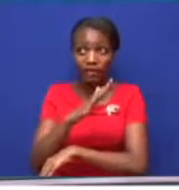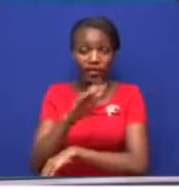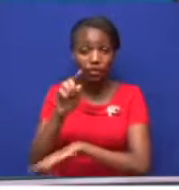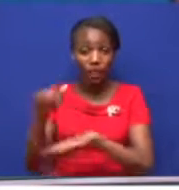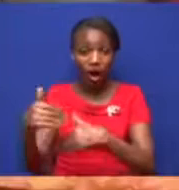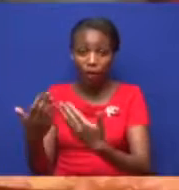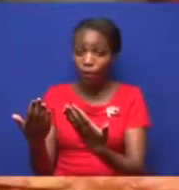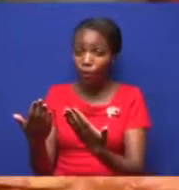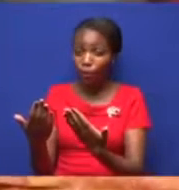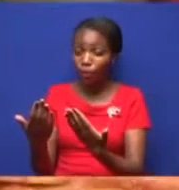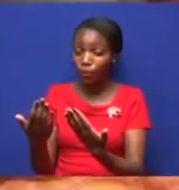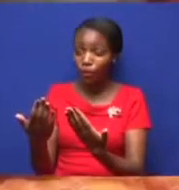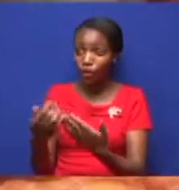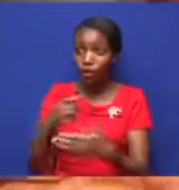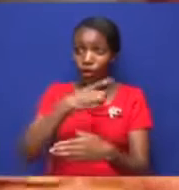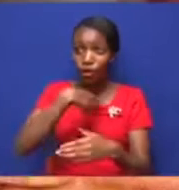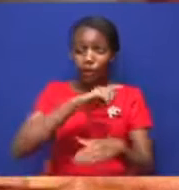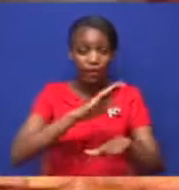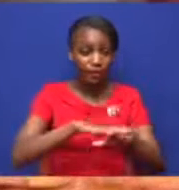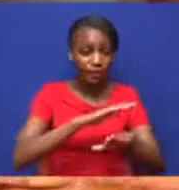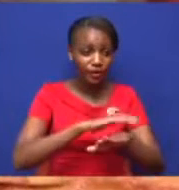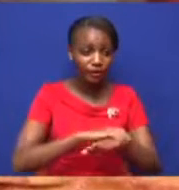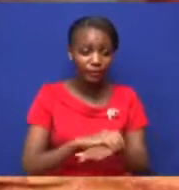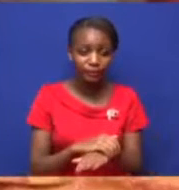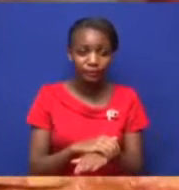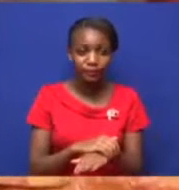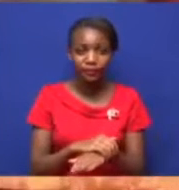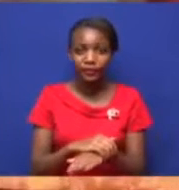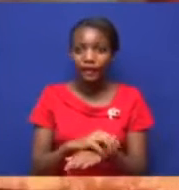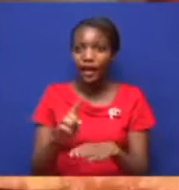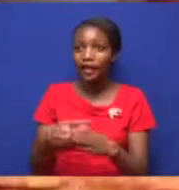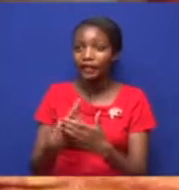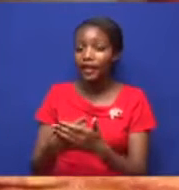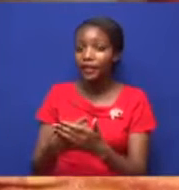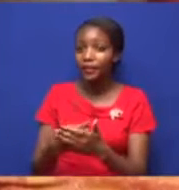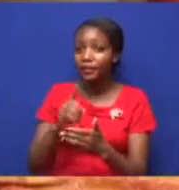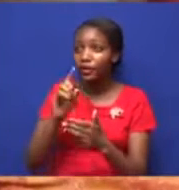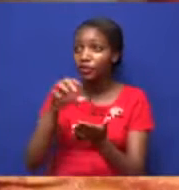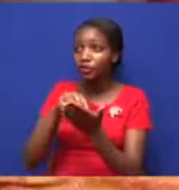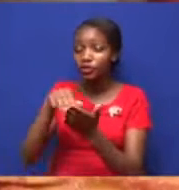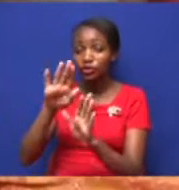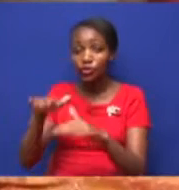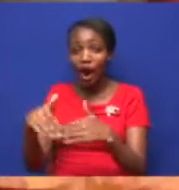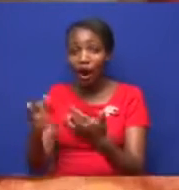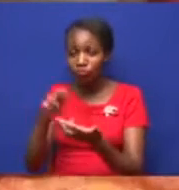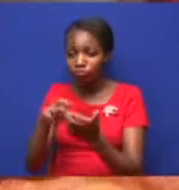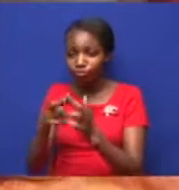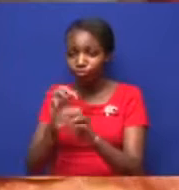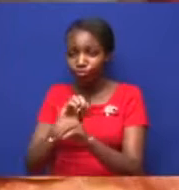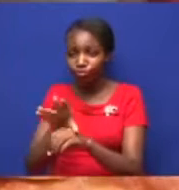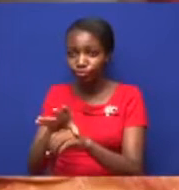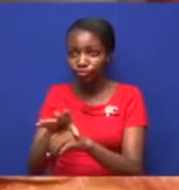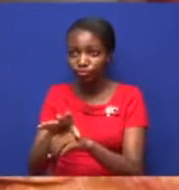you? We're good. Amazing. How is COVID-19 taking you guys?